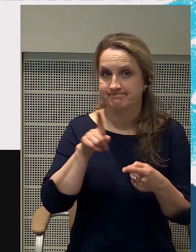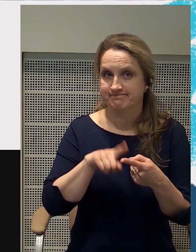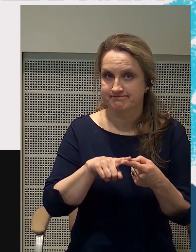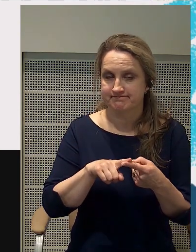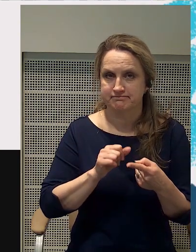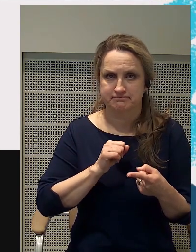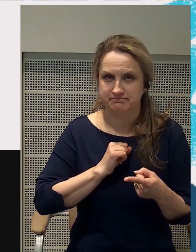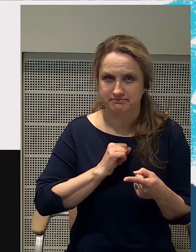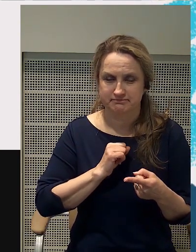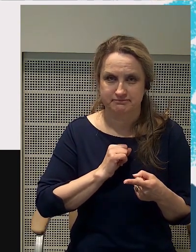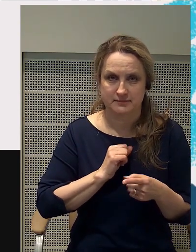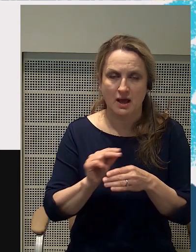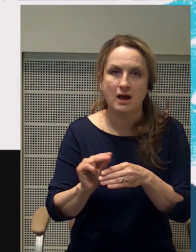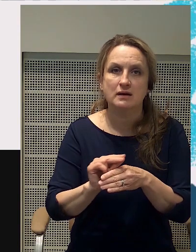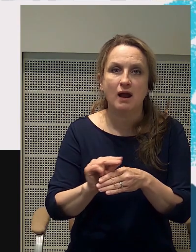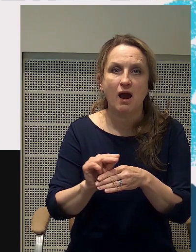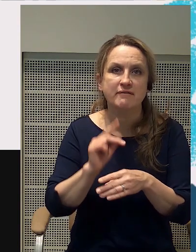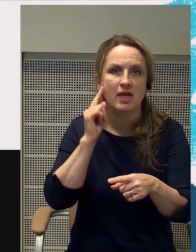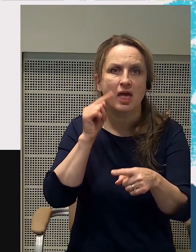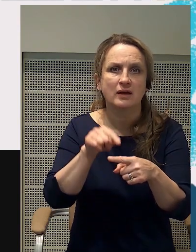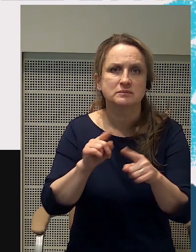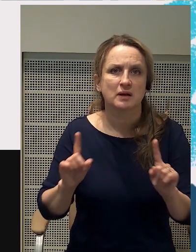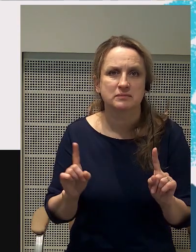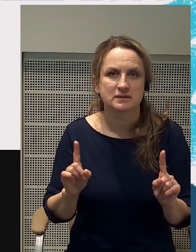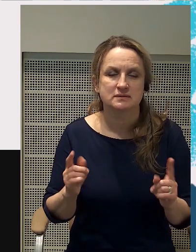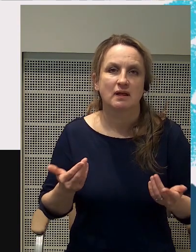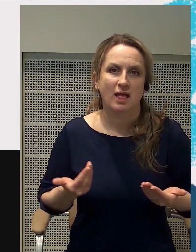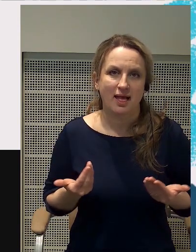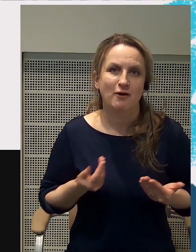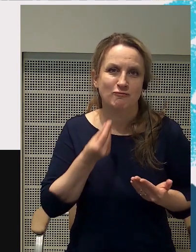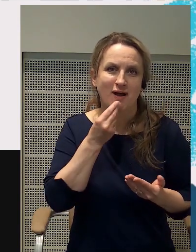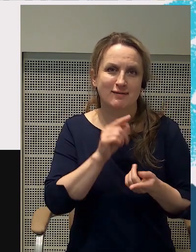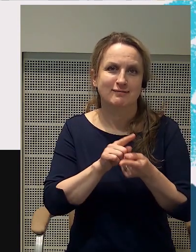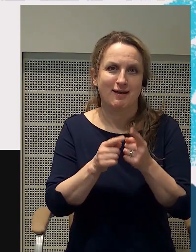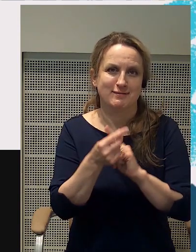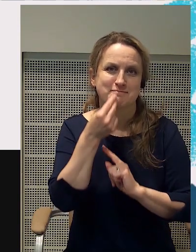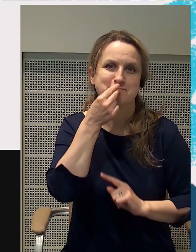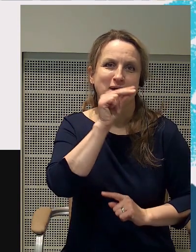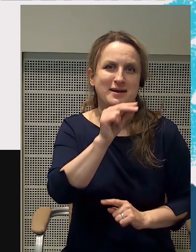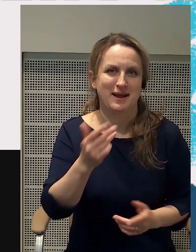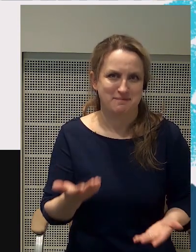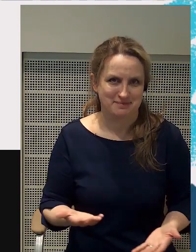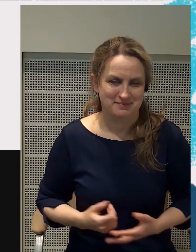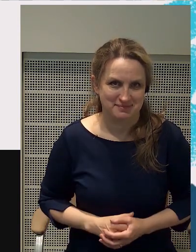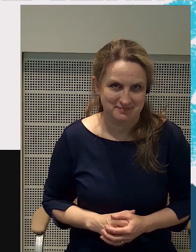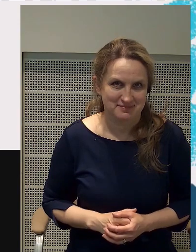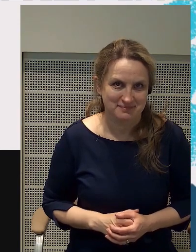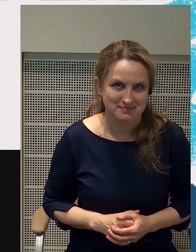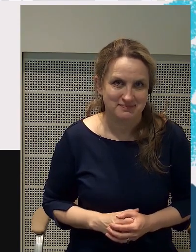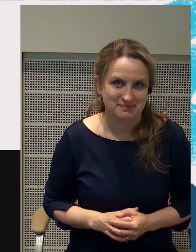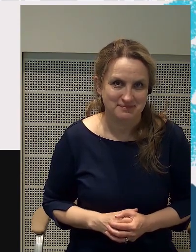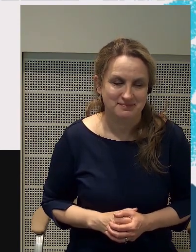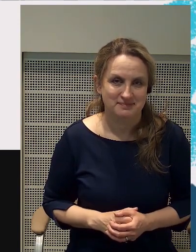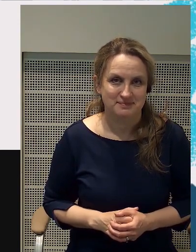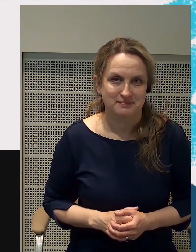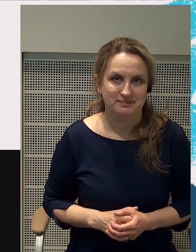the ultimate outcome. We do not treat our patients to have a certain biochemical level or not even to walk a certain